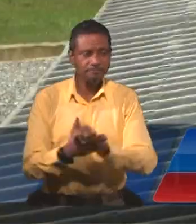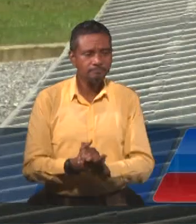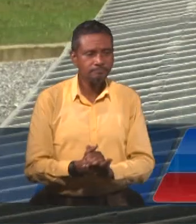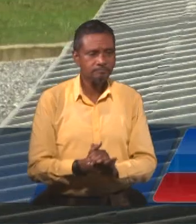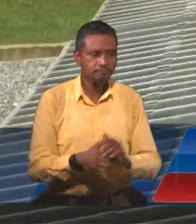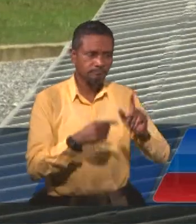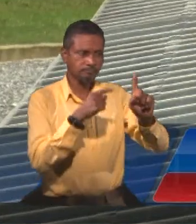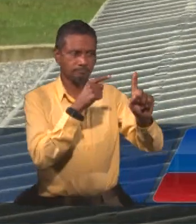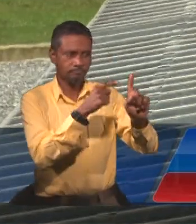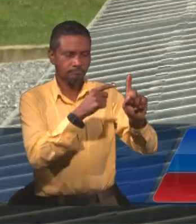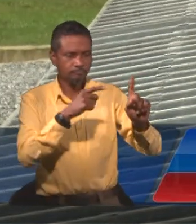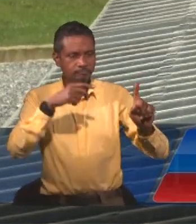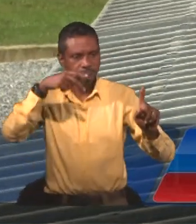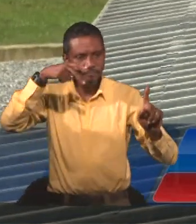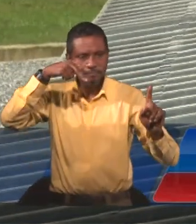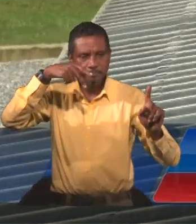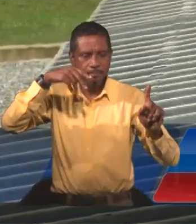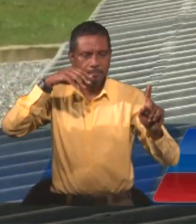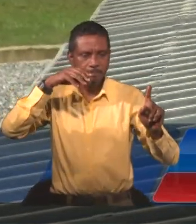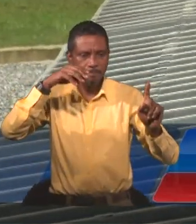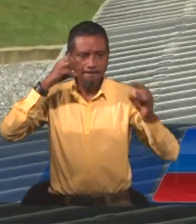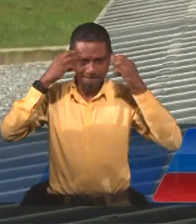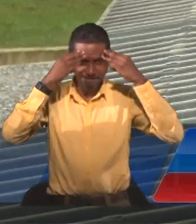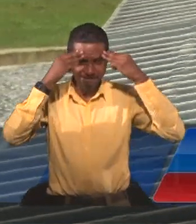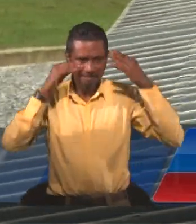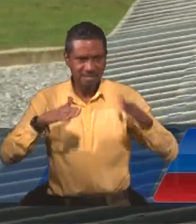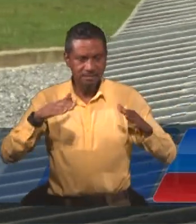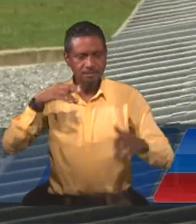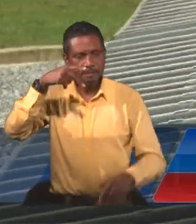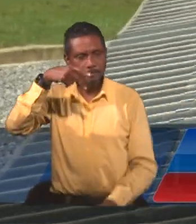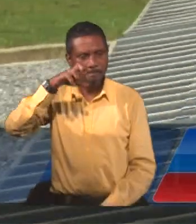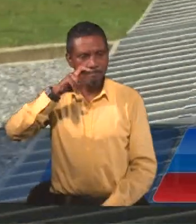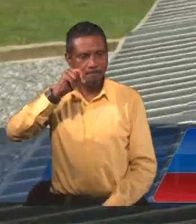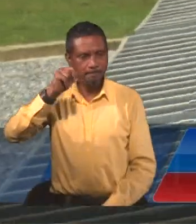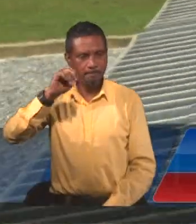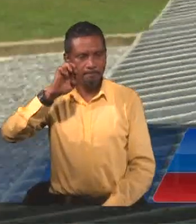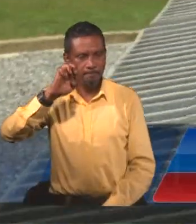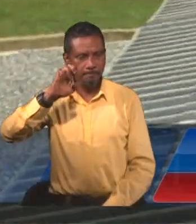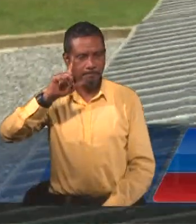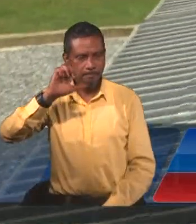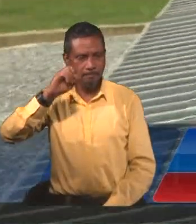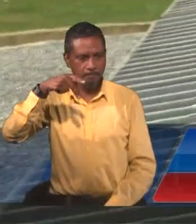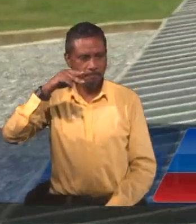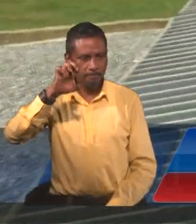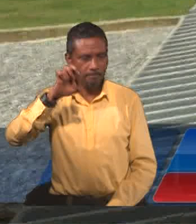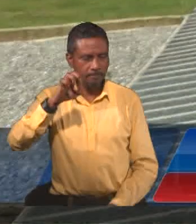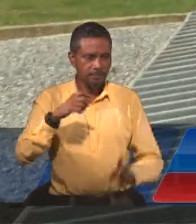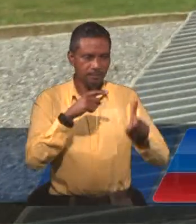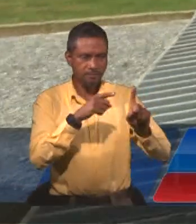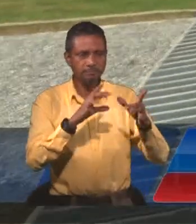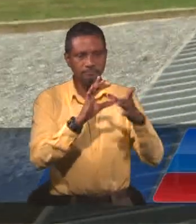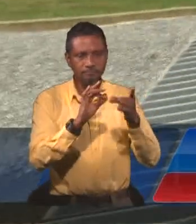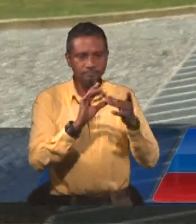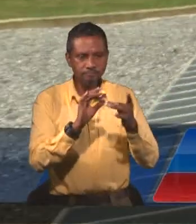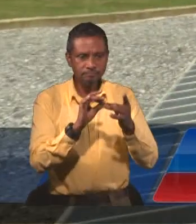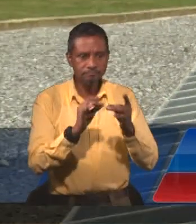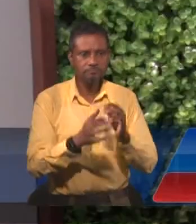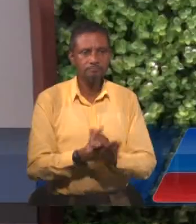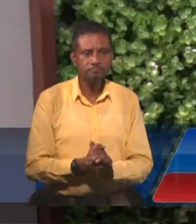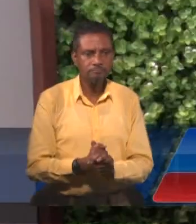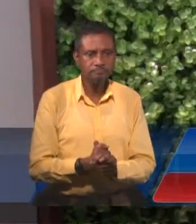intent to help mitigate the crisis of climate change and has gained access to international assistance to support our local